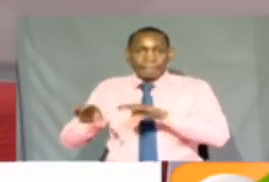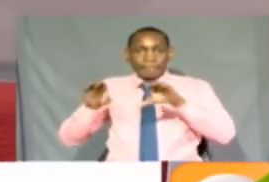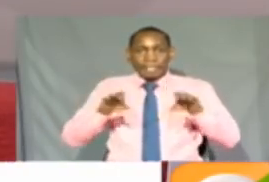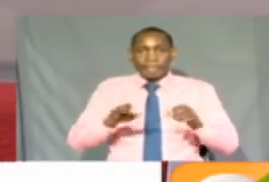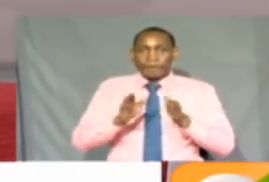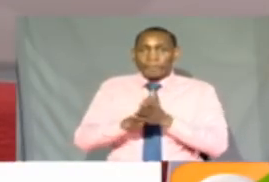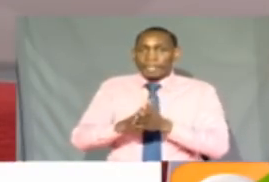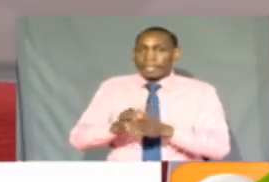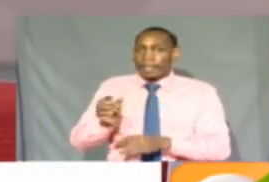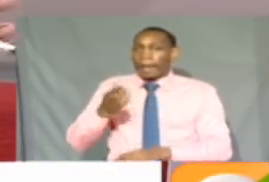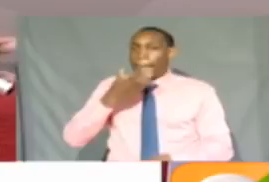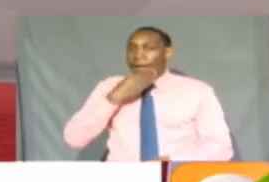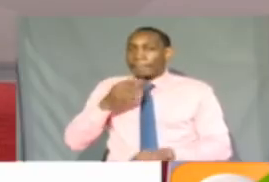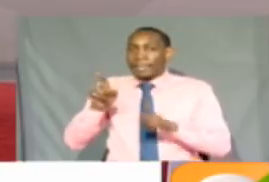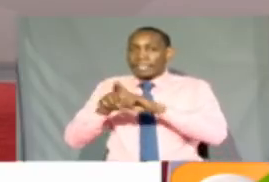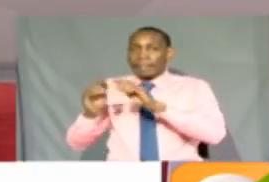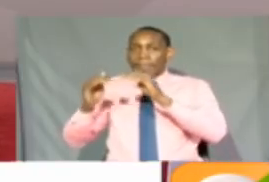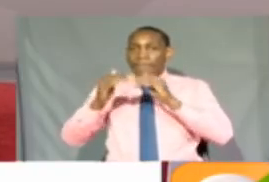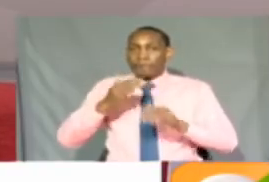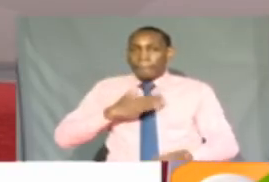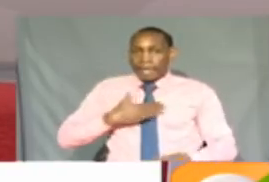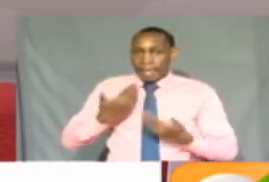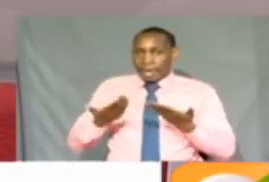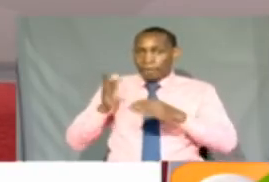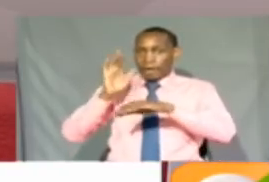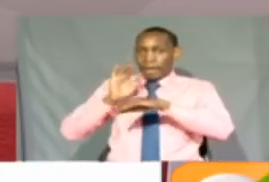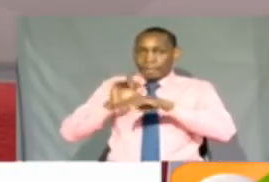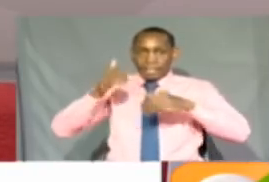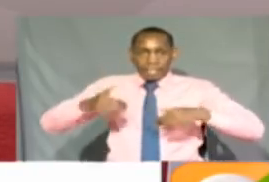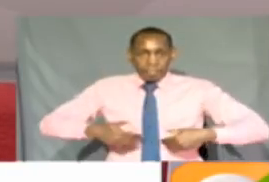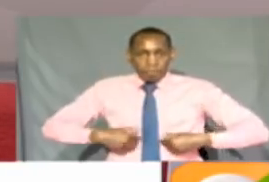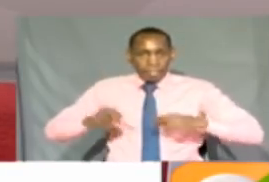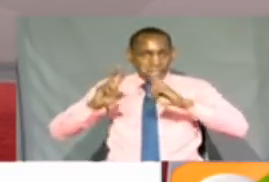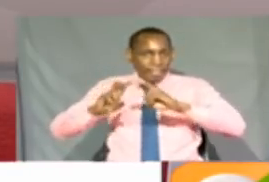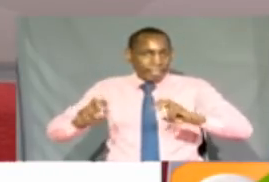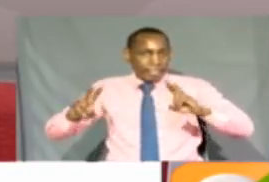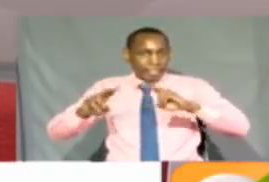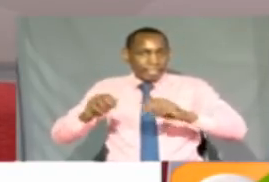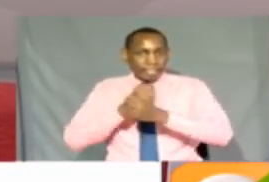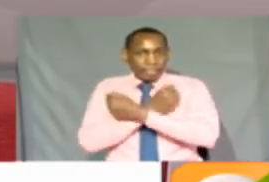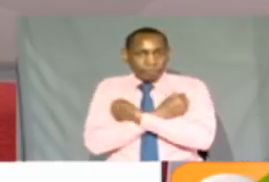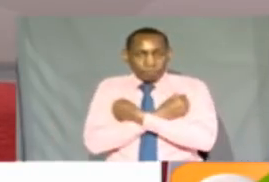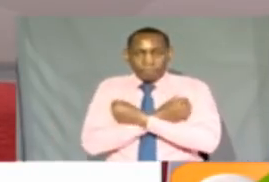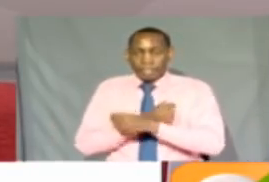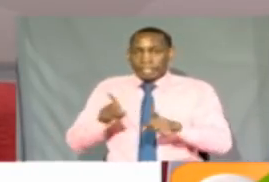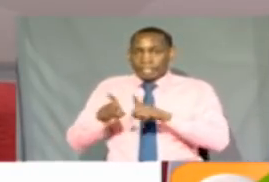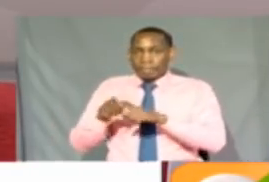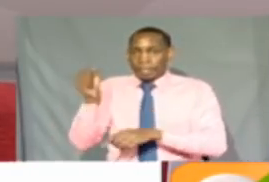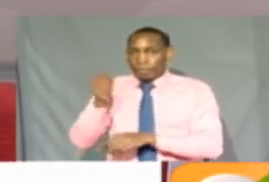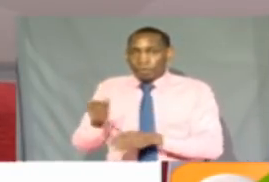at my level? How has that affected young people, you know, trying to find love, at least in your age group?